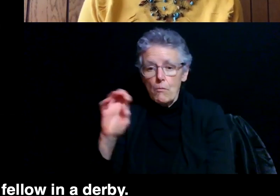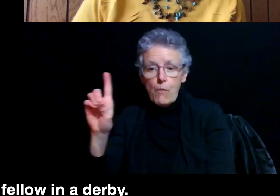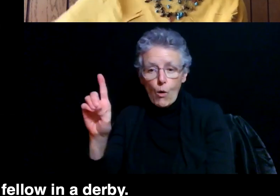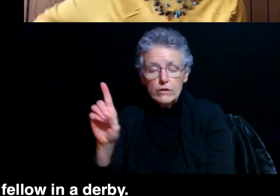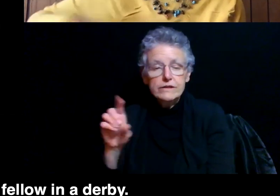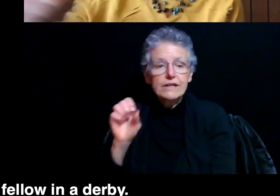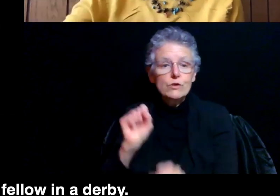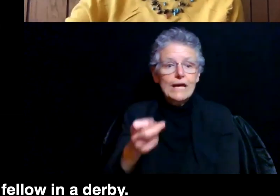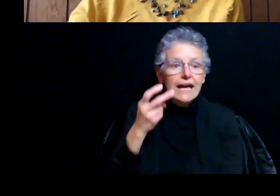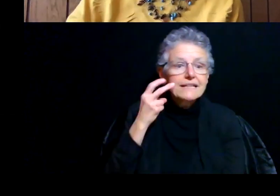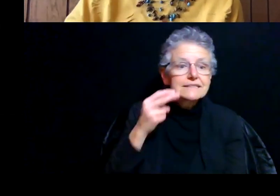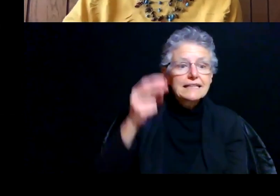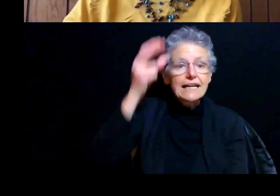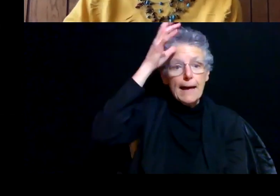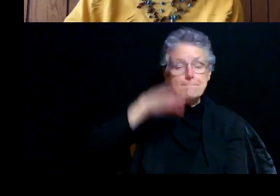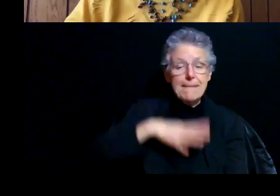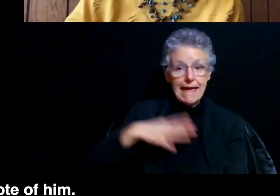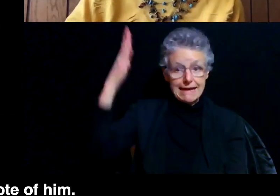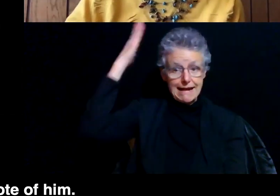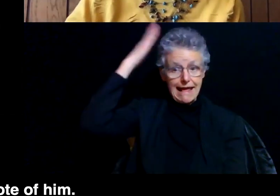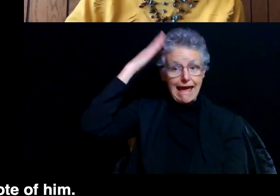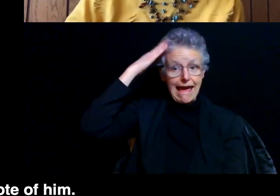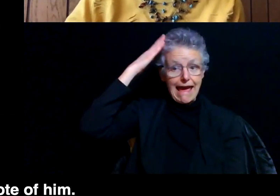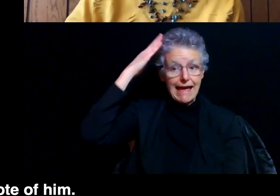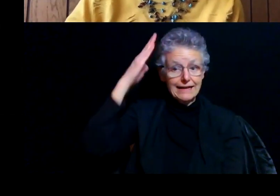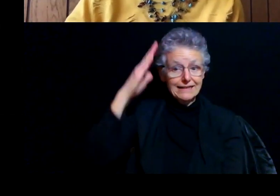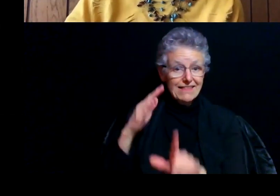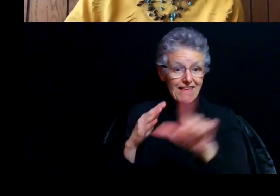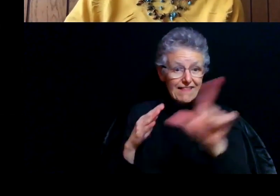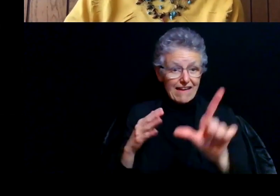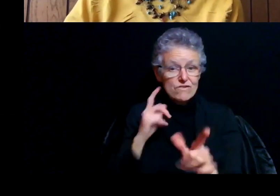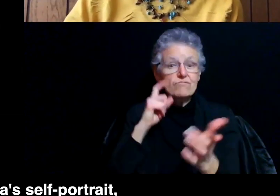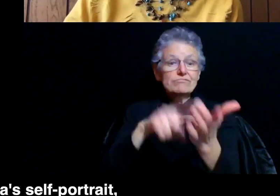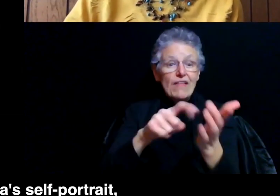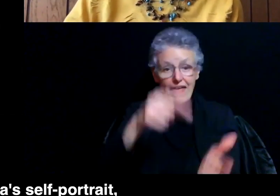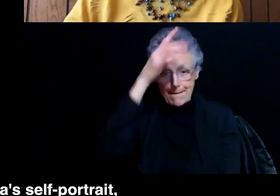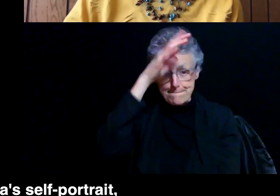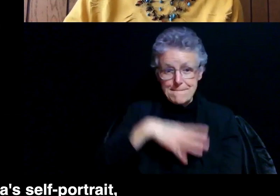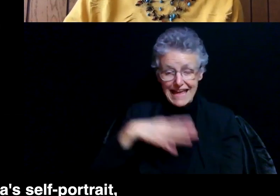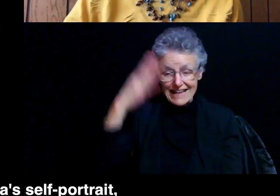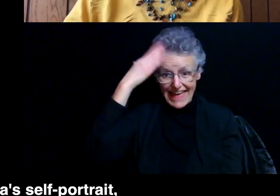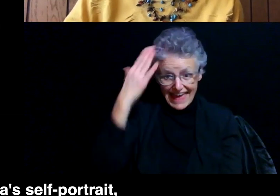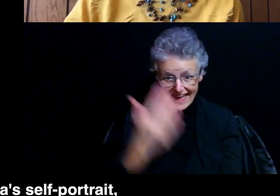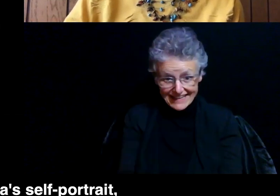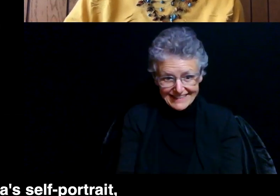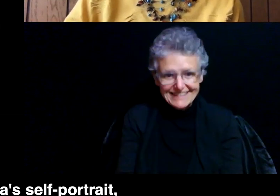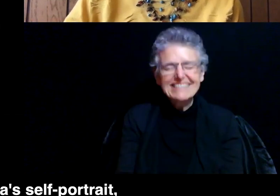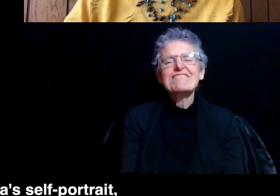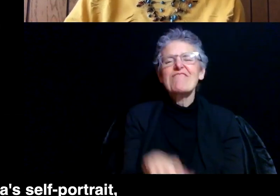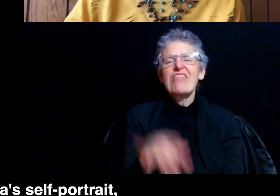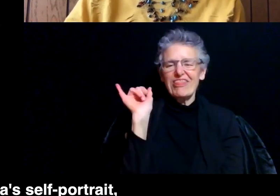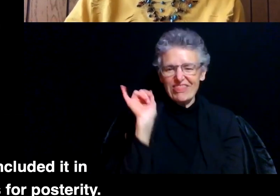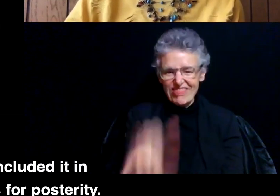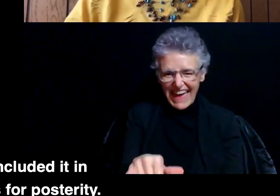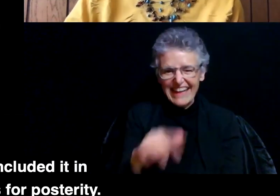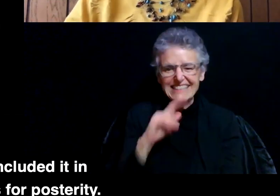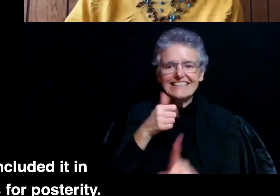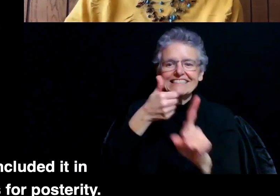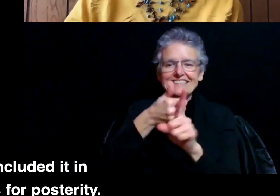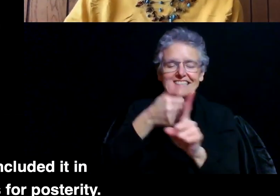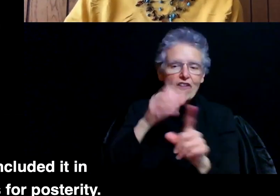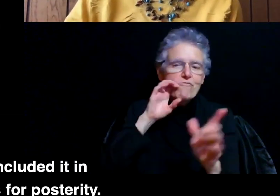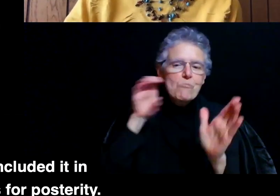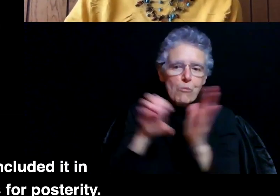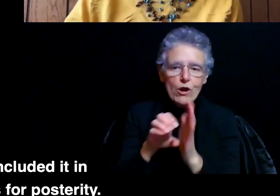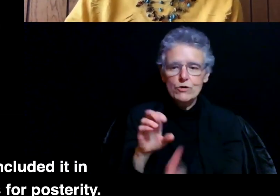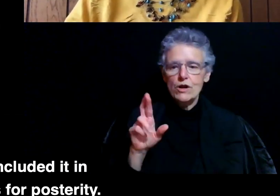fellow in a derby. Take note of him. New slide shows Rivera and his self-portrait. That is Rivera's self-portrait, and he included